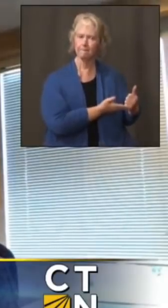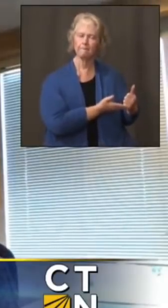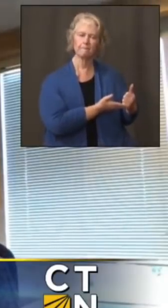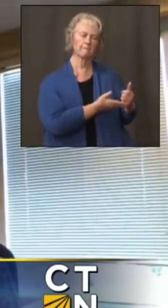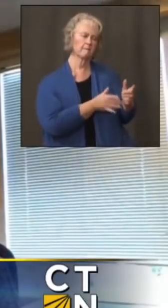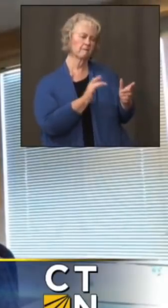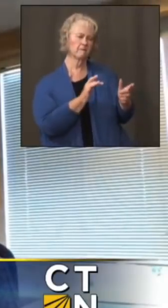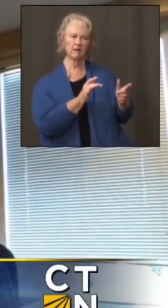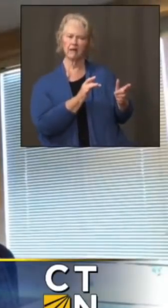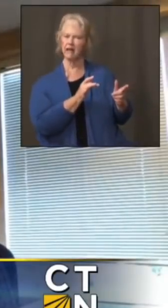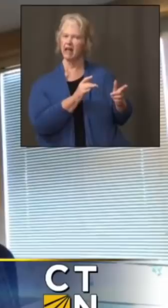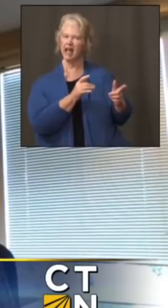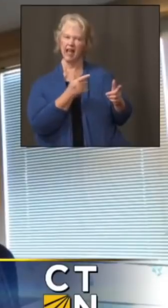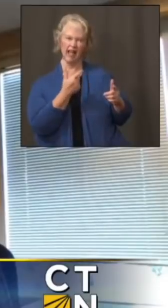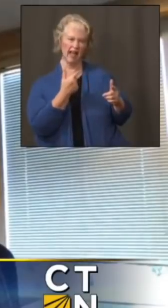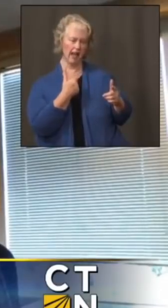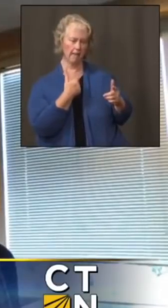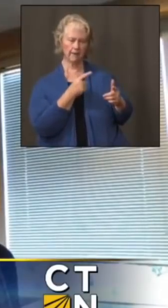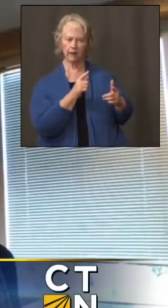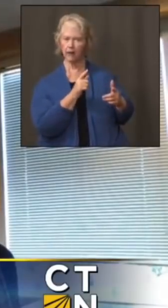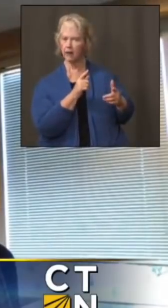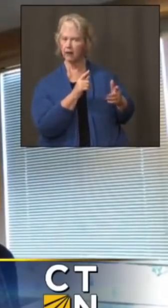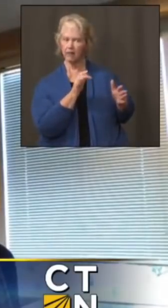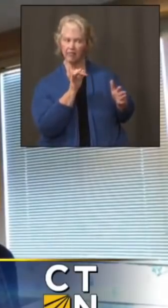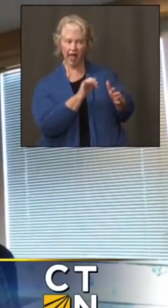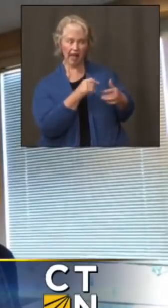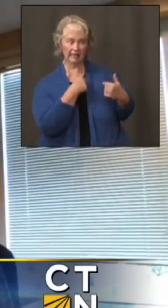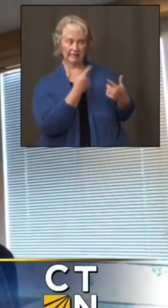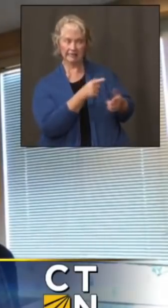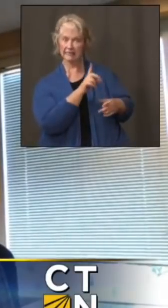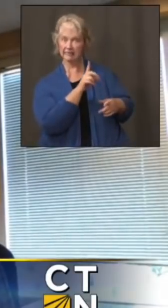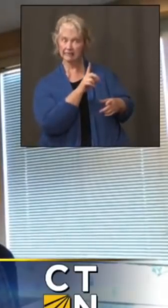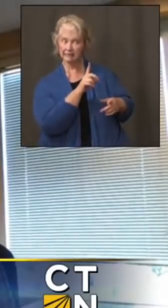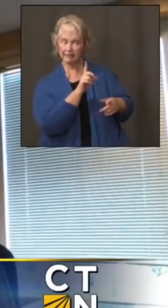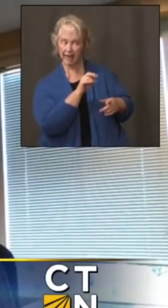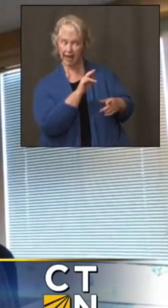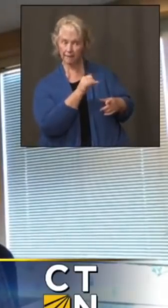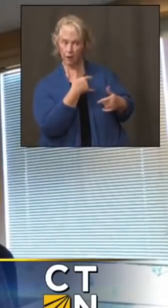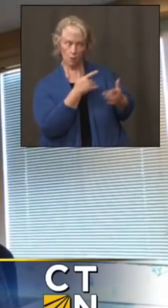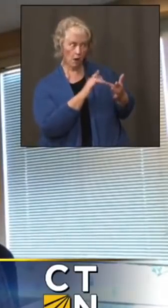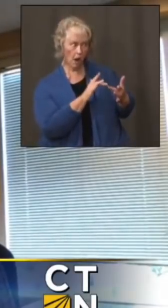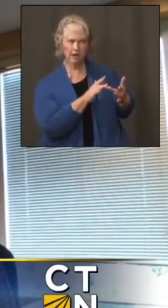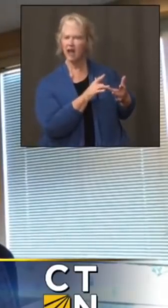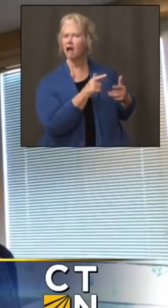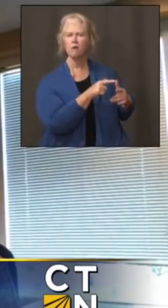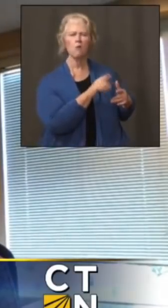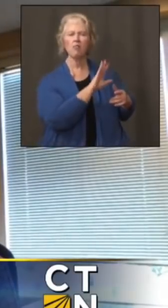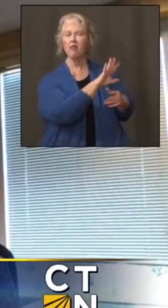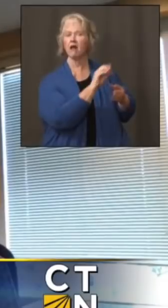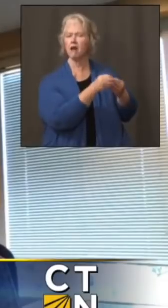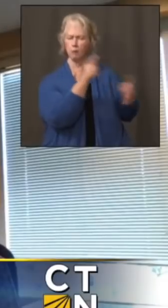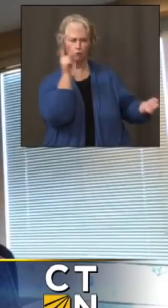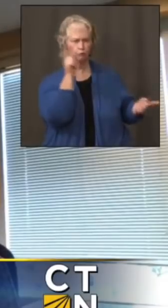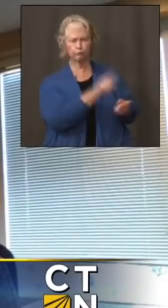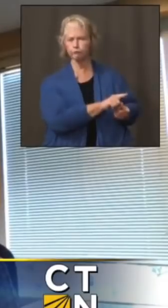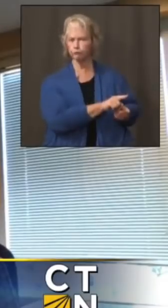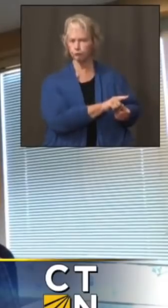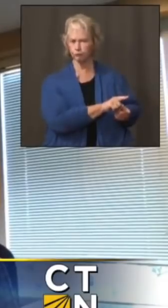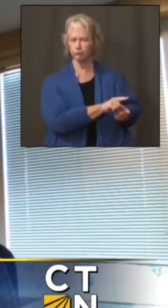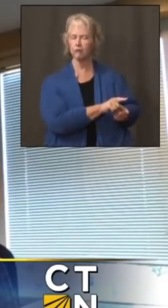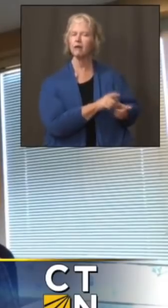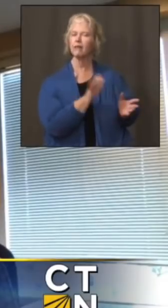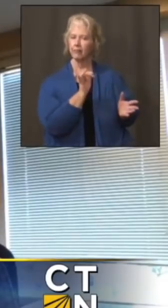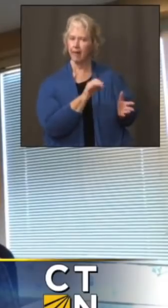week, since we issued the alert in Danbury, the cases have come down. So what that lesson